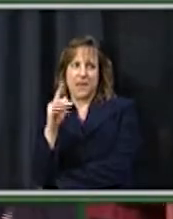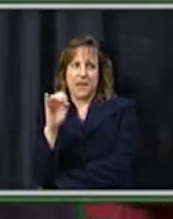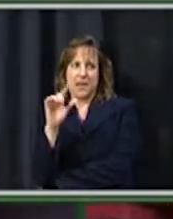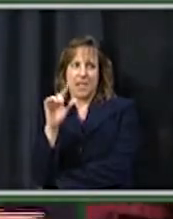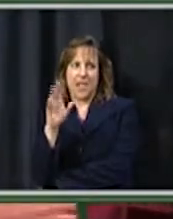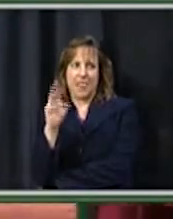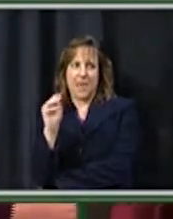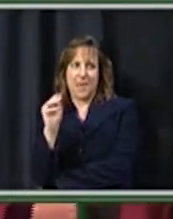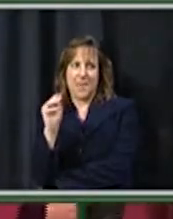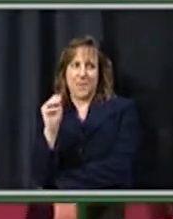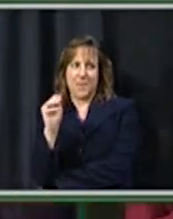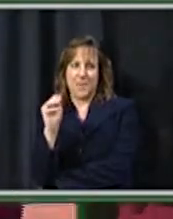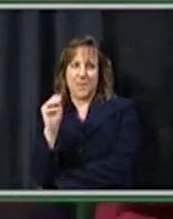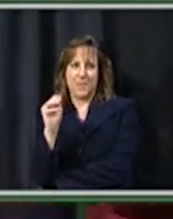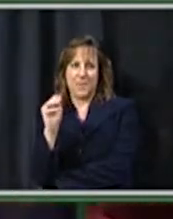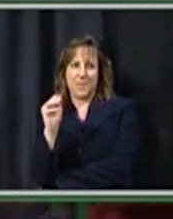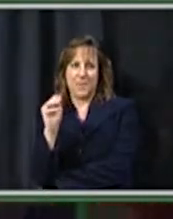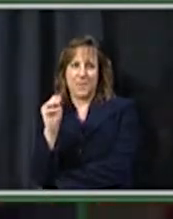Jason Bell.